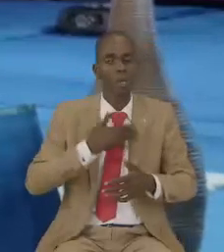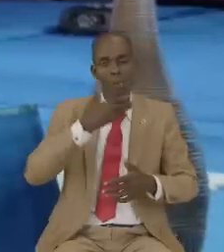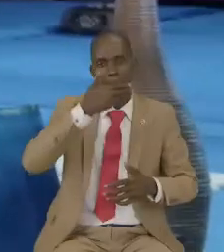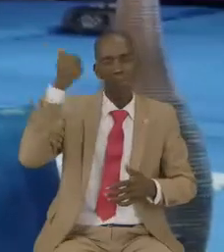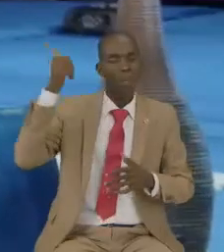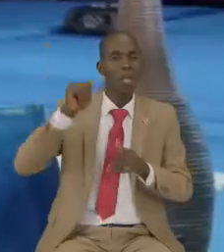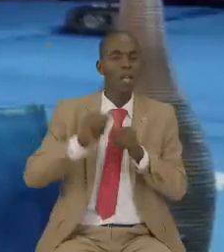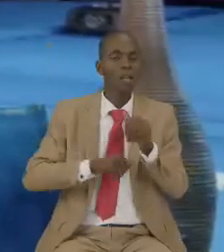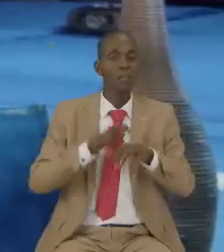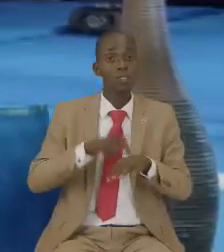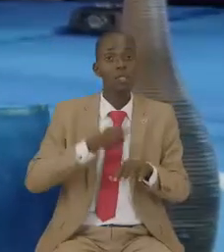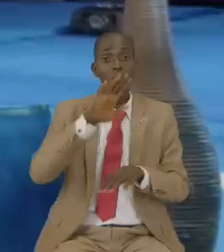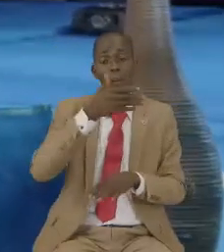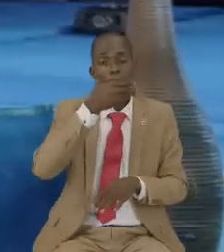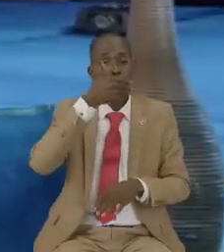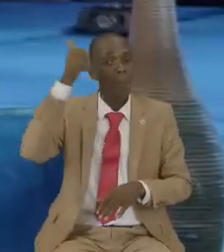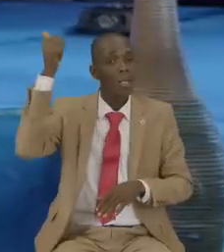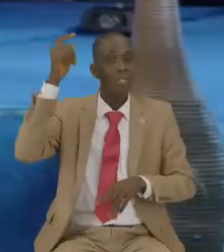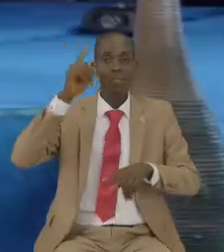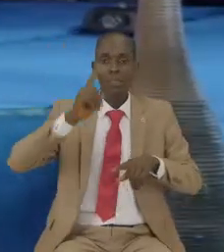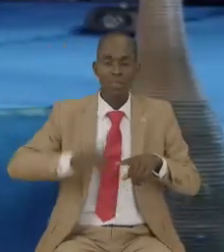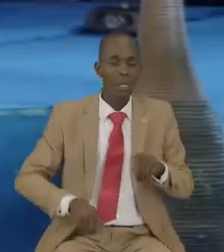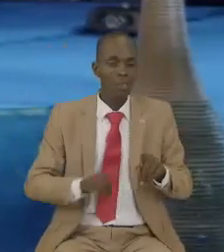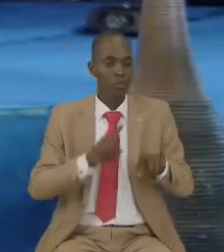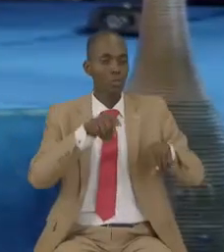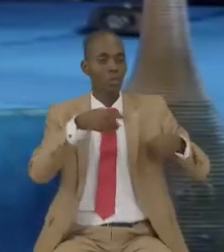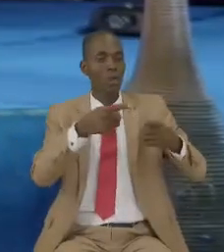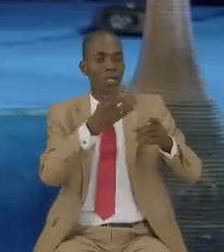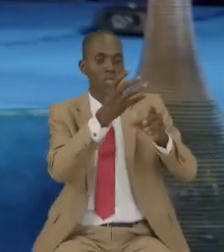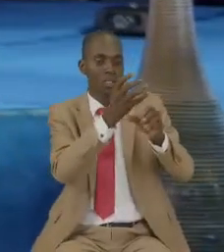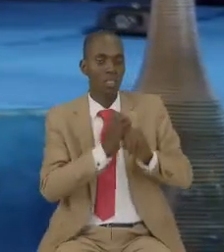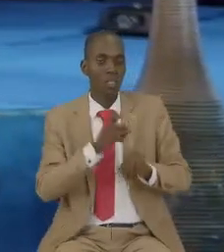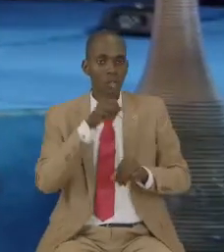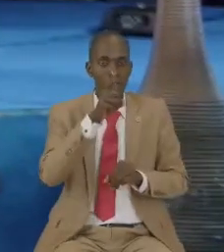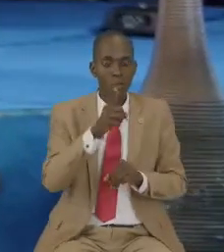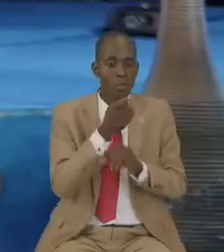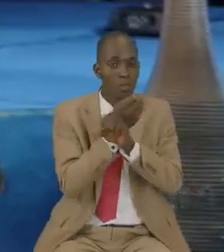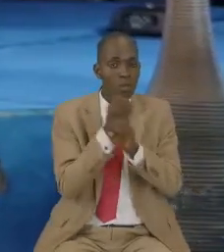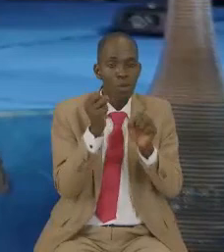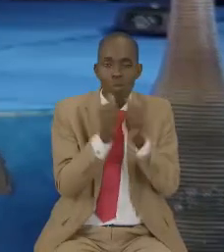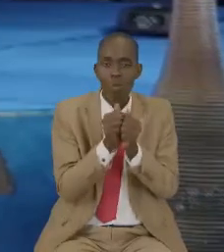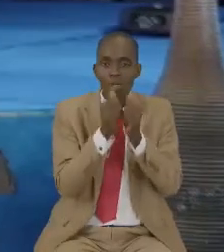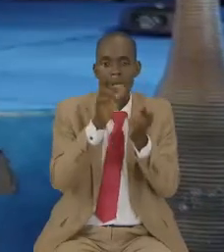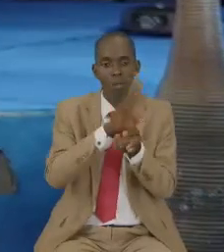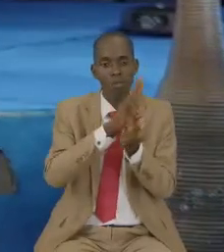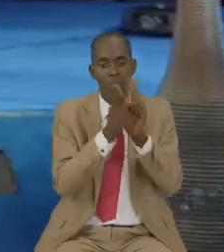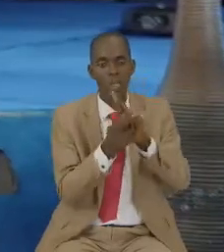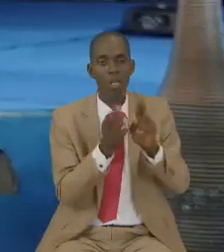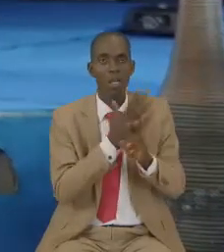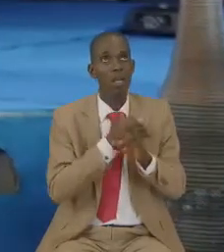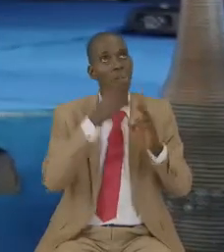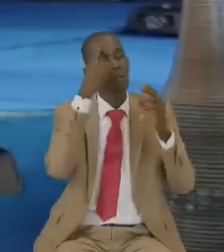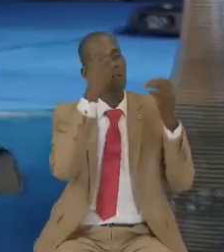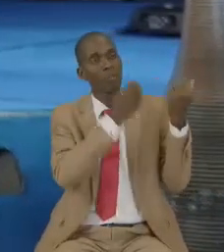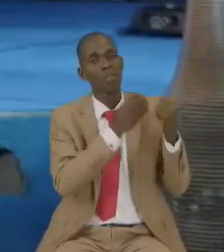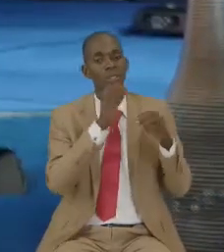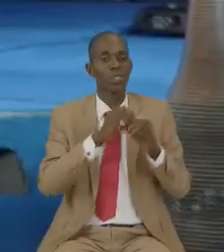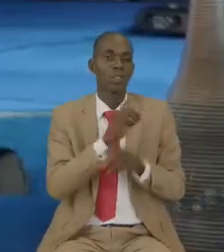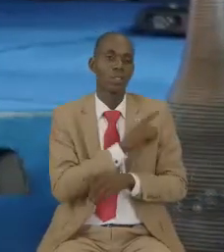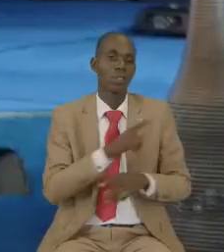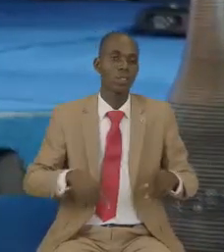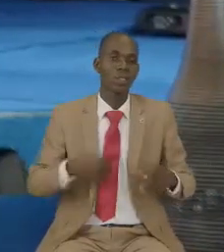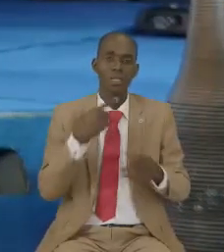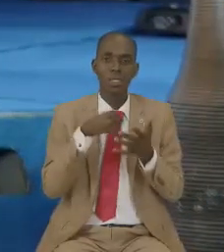cannot reach out and get salvation without repentance and faith in the Lord. It says,